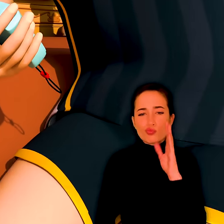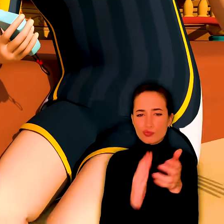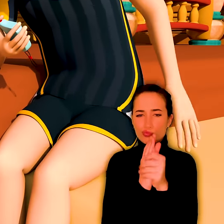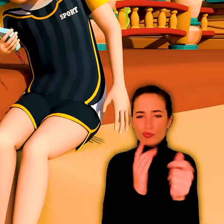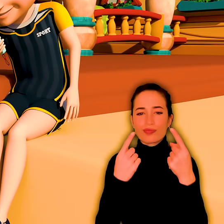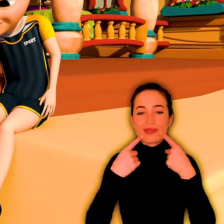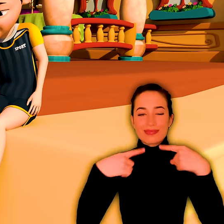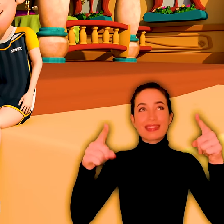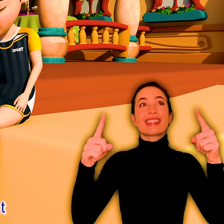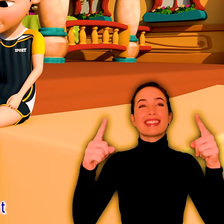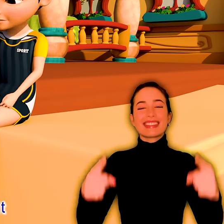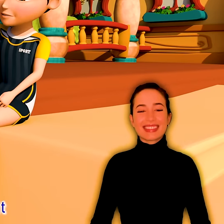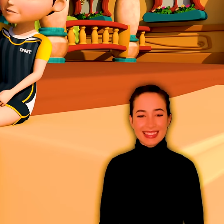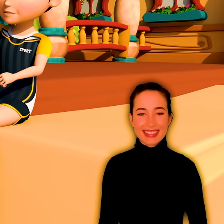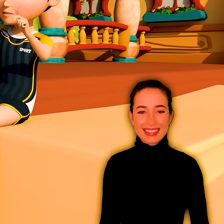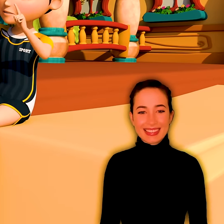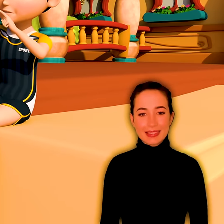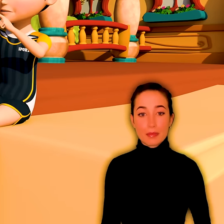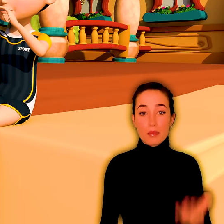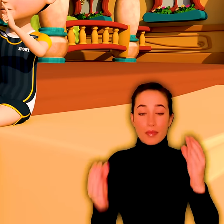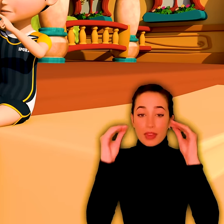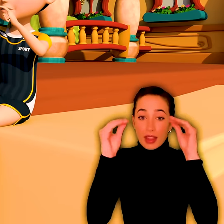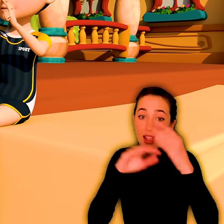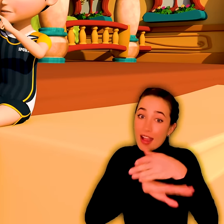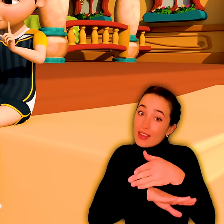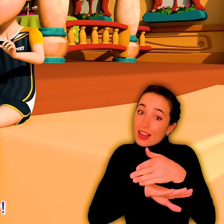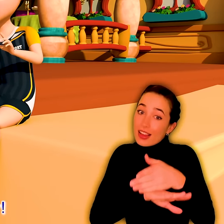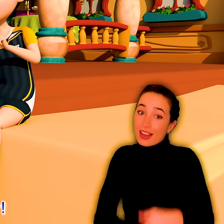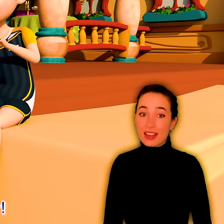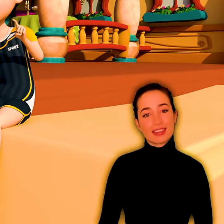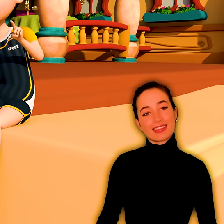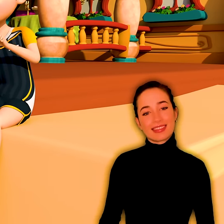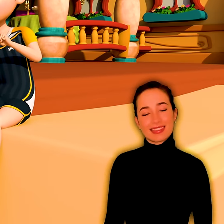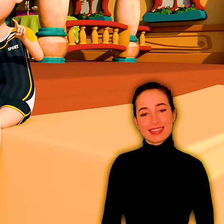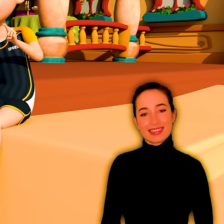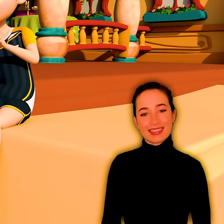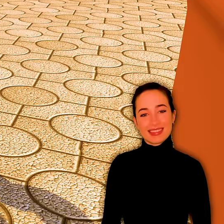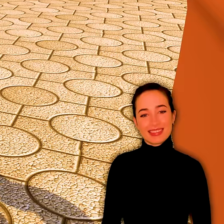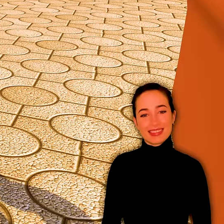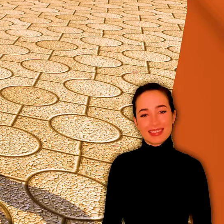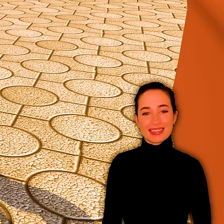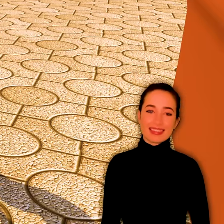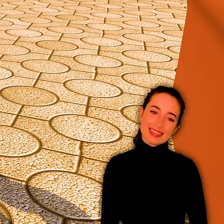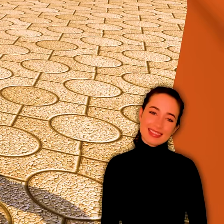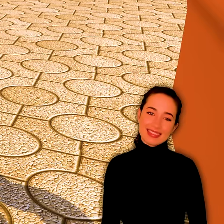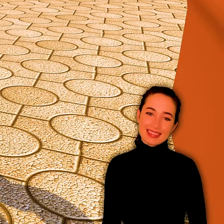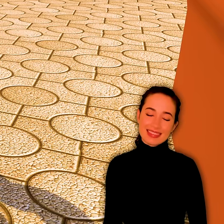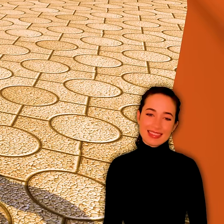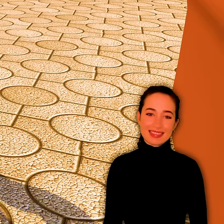we'll master it and conquer it and maybe we'll teach it after